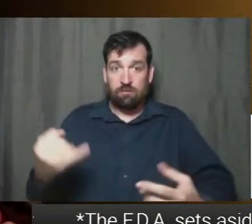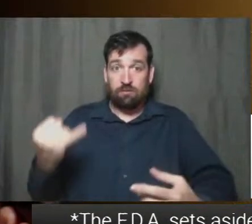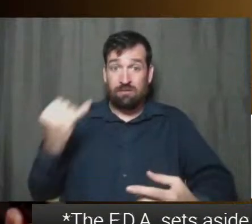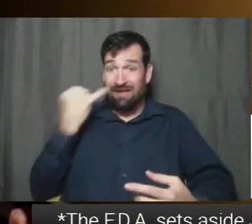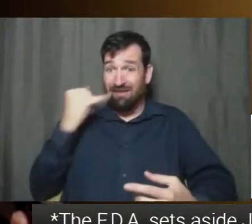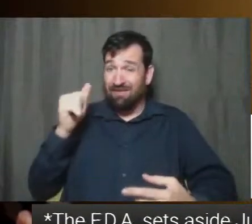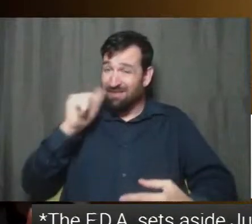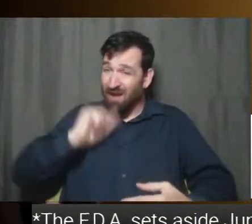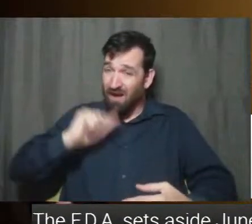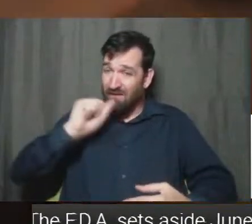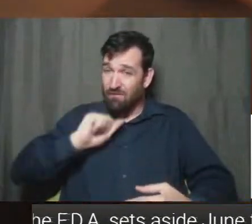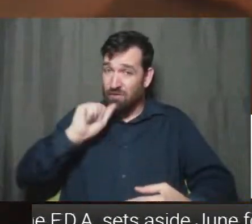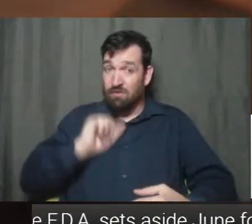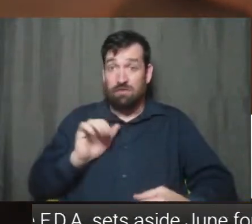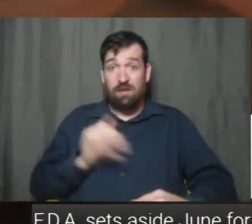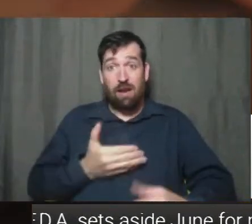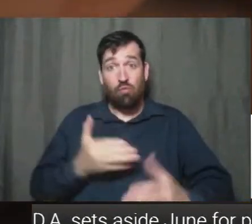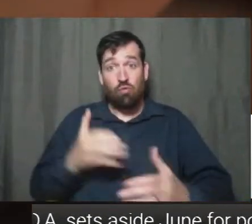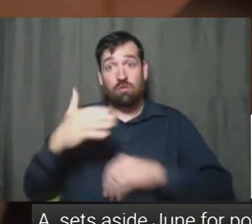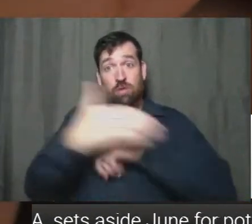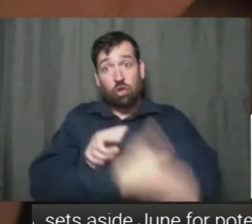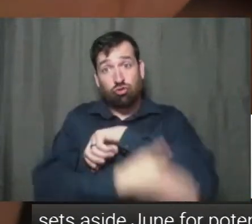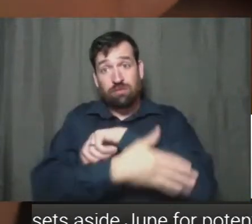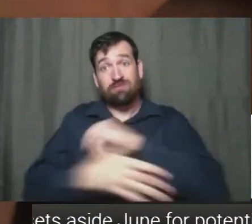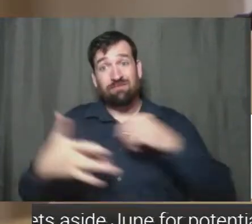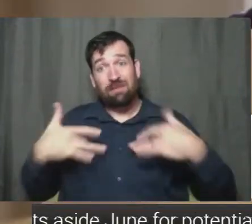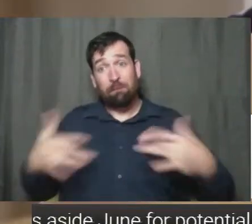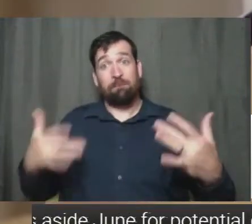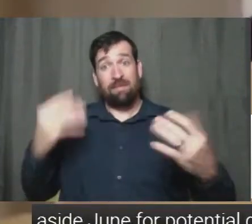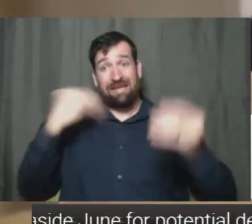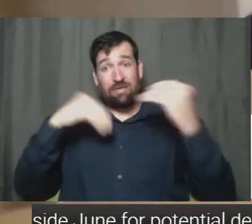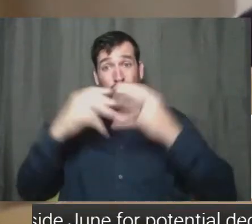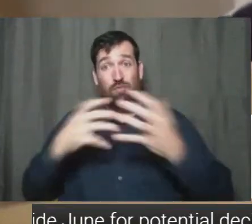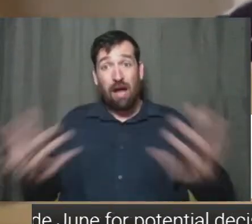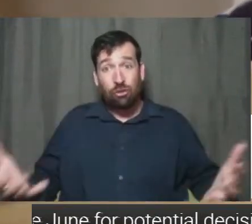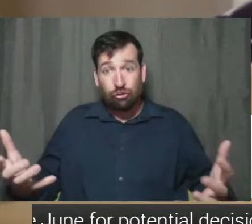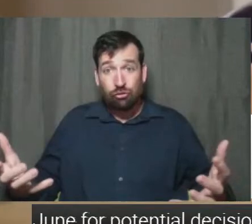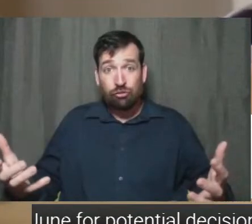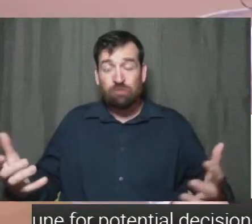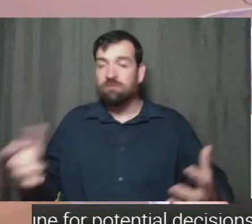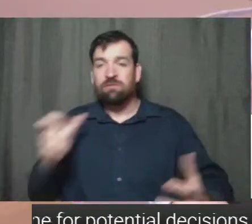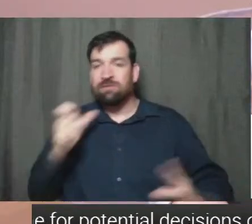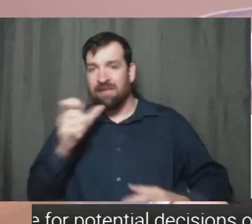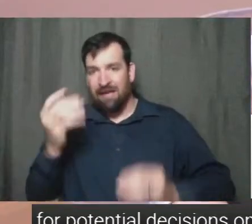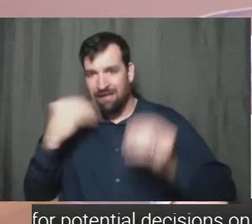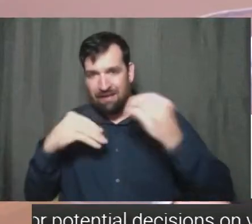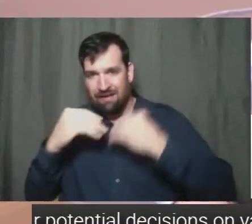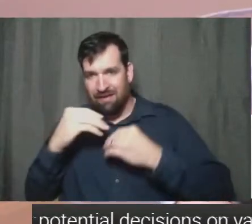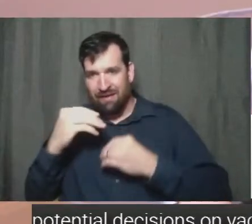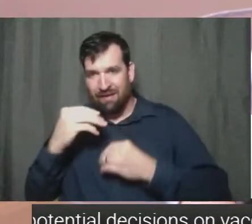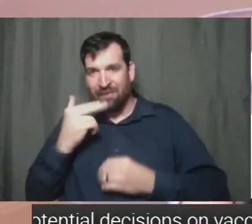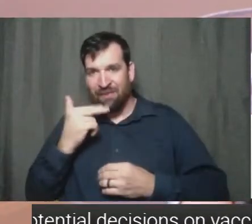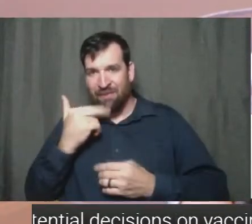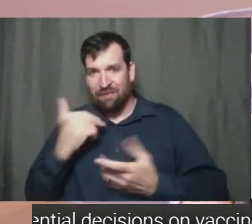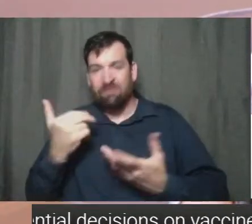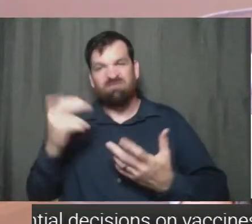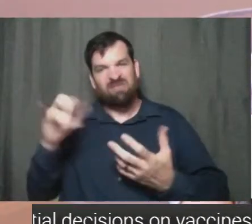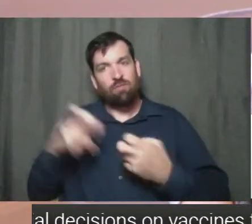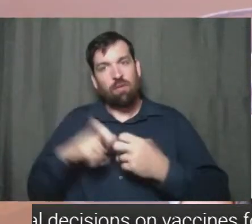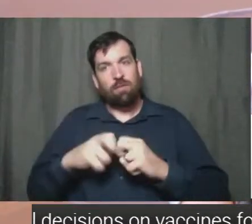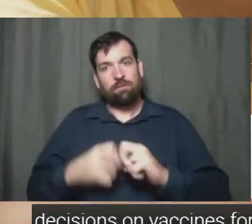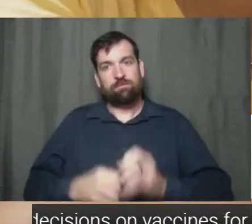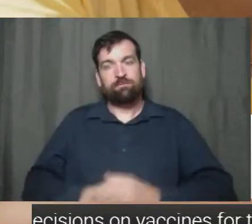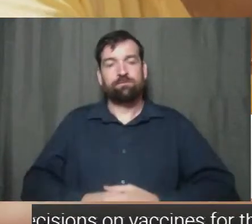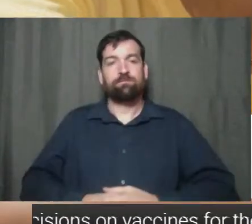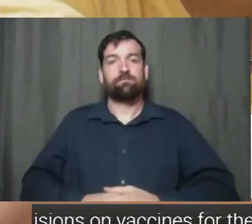in our country is much more that they're eating too much than they're eating too little, that's a problem. As you're starting to think